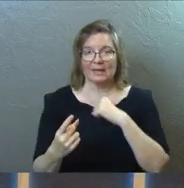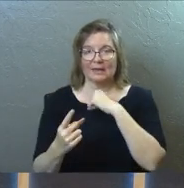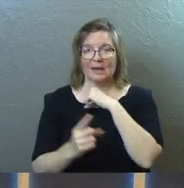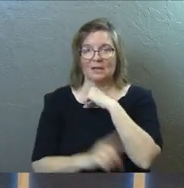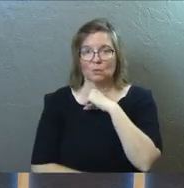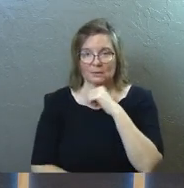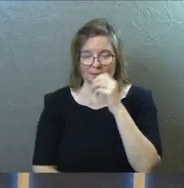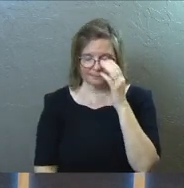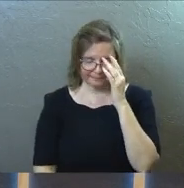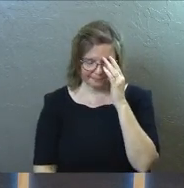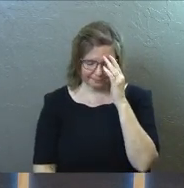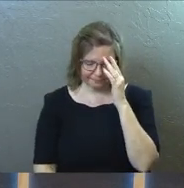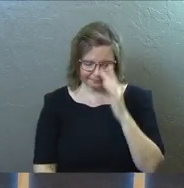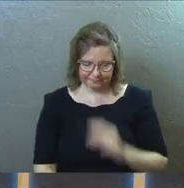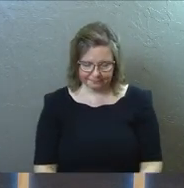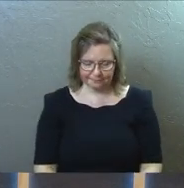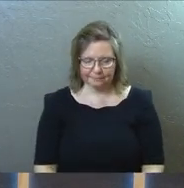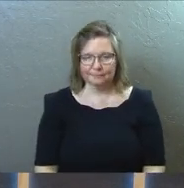consequence.